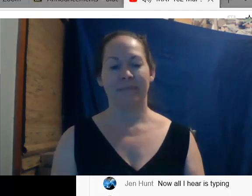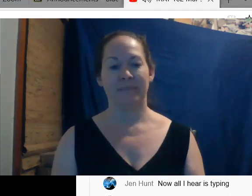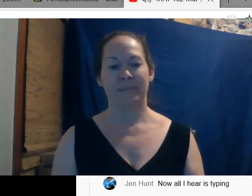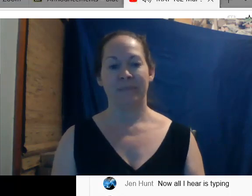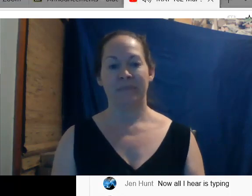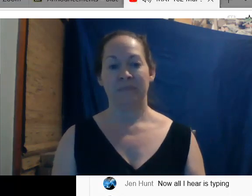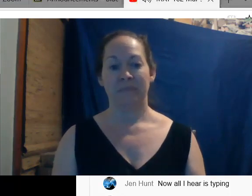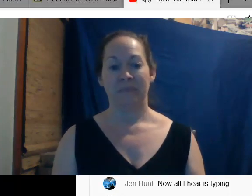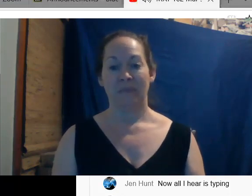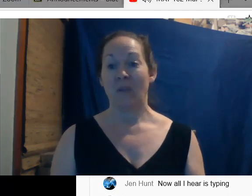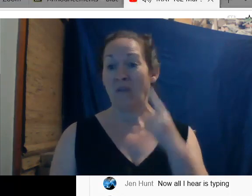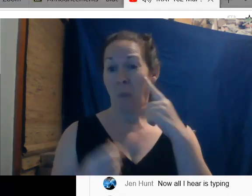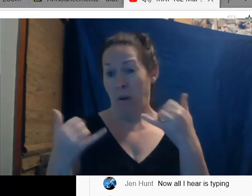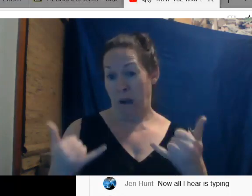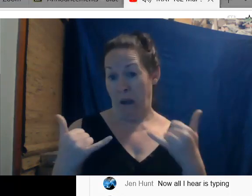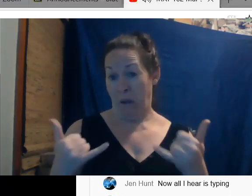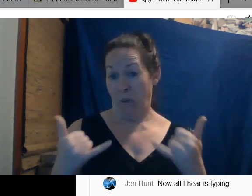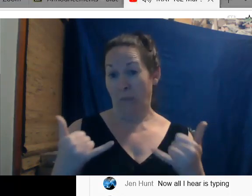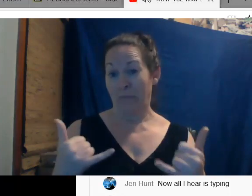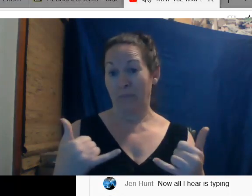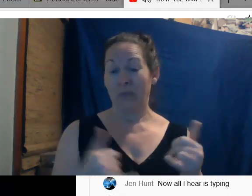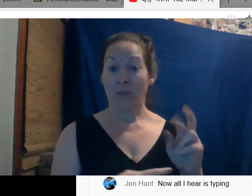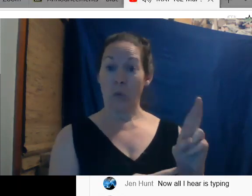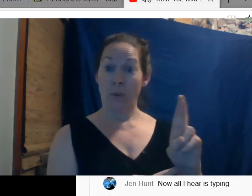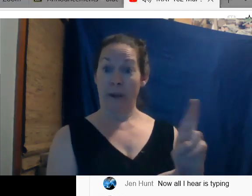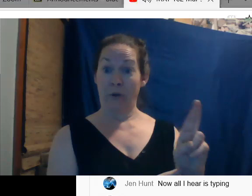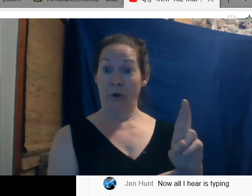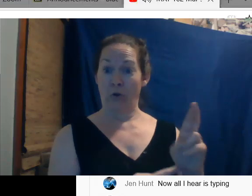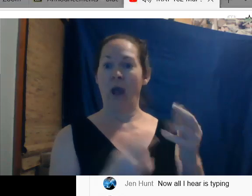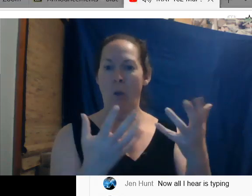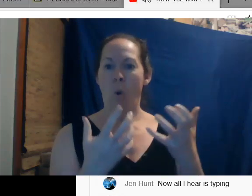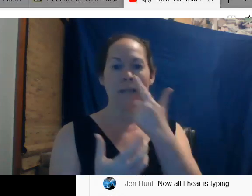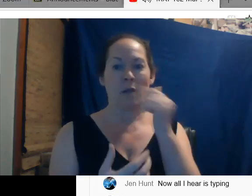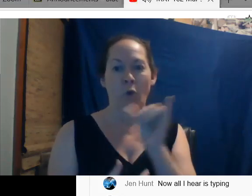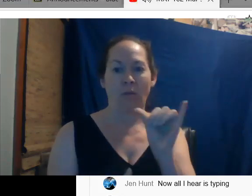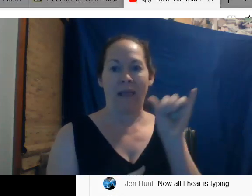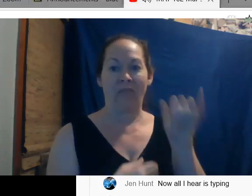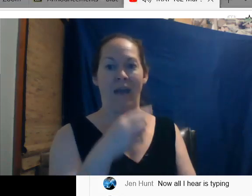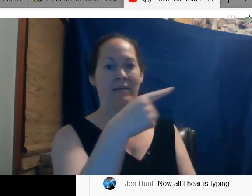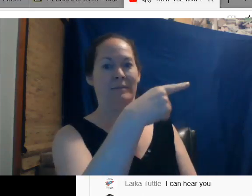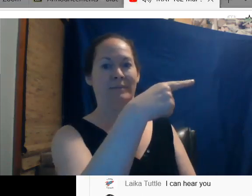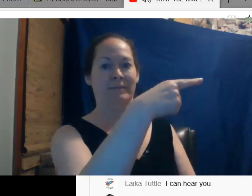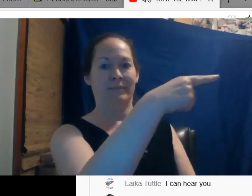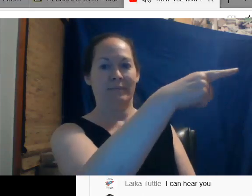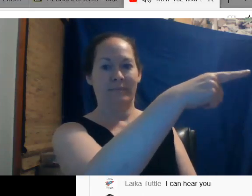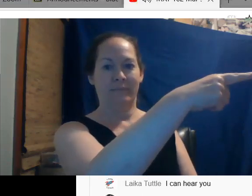going to do first, we're going to write these answers